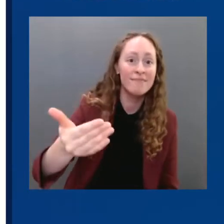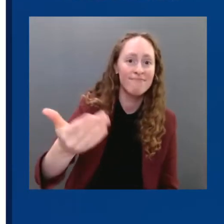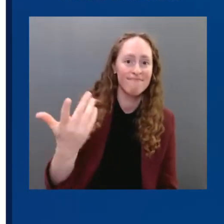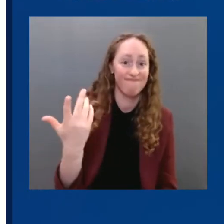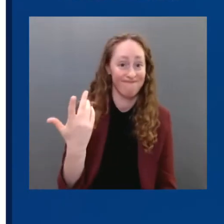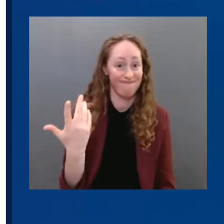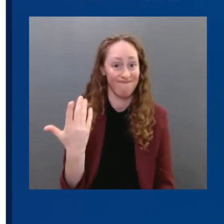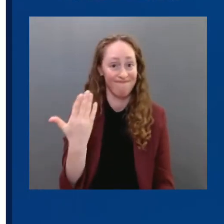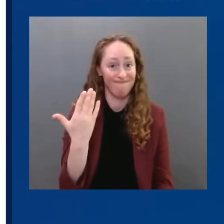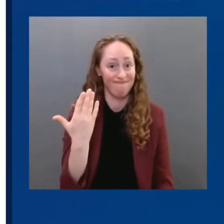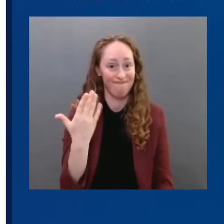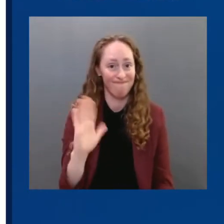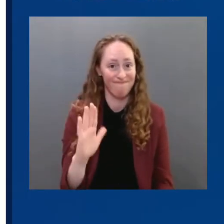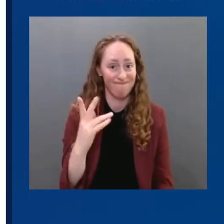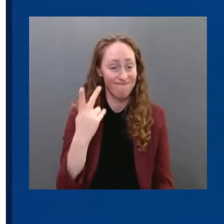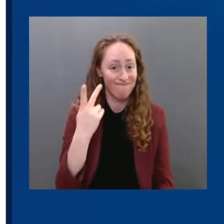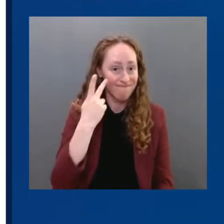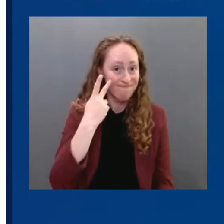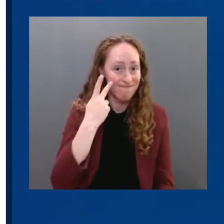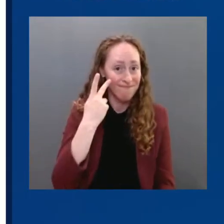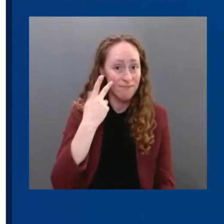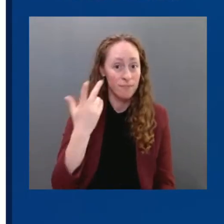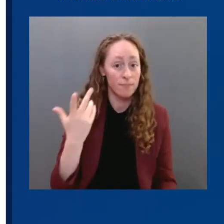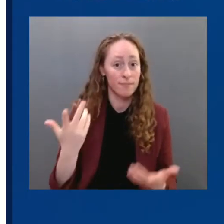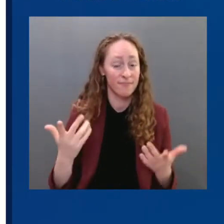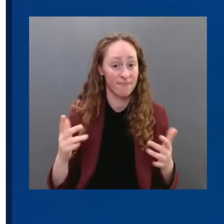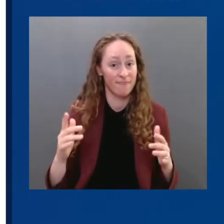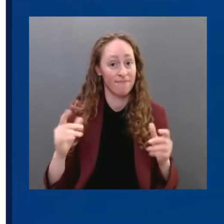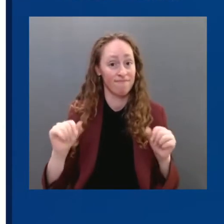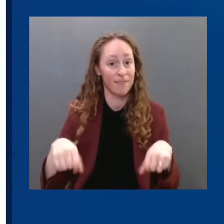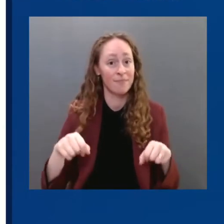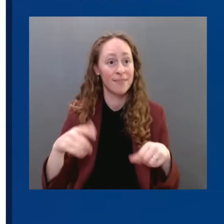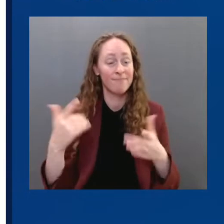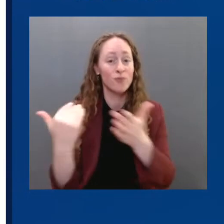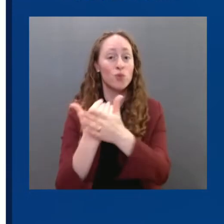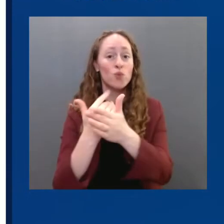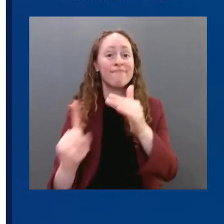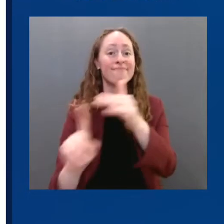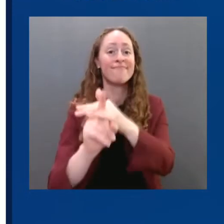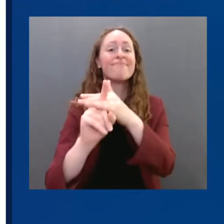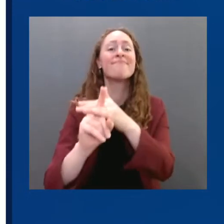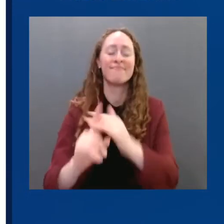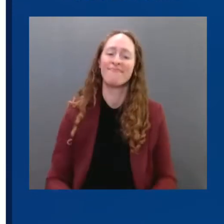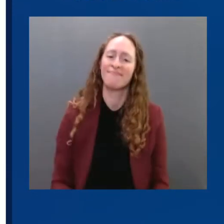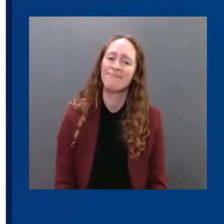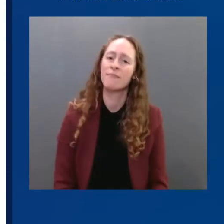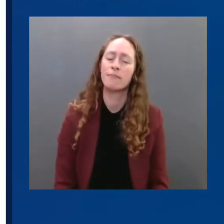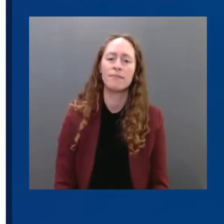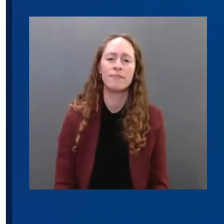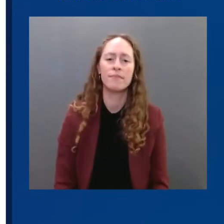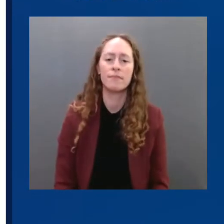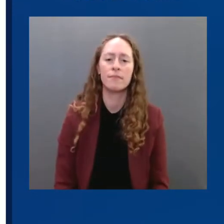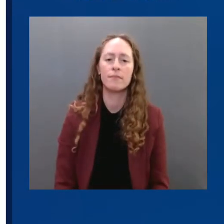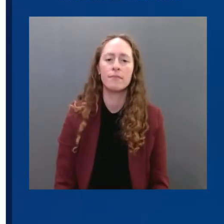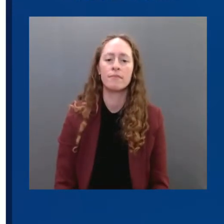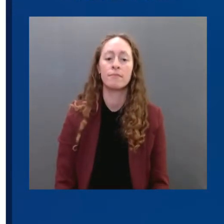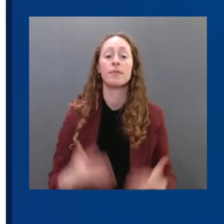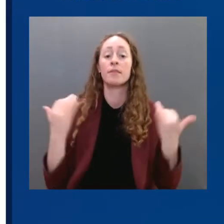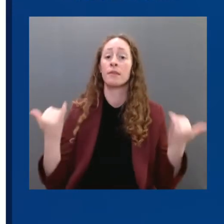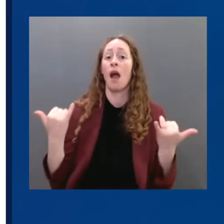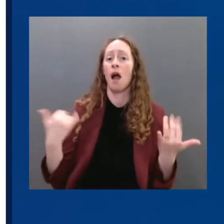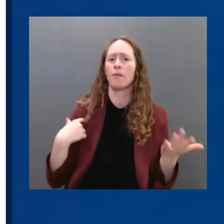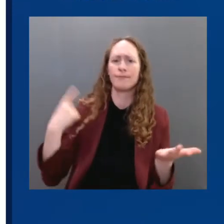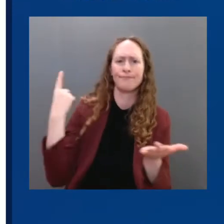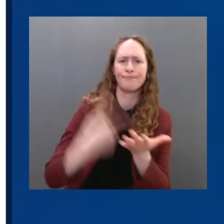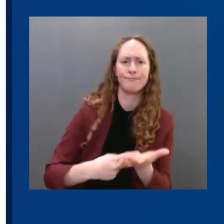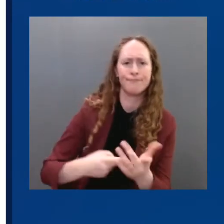focus now just for a bit on BA5, next slide. What do we know about it? As I mentioned, it